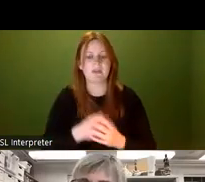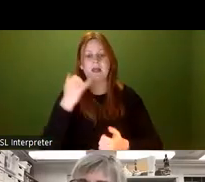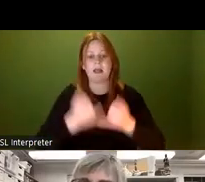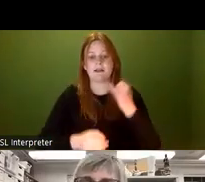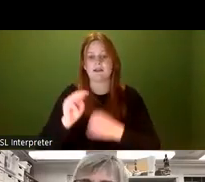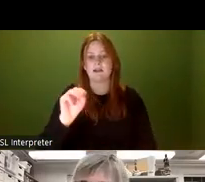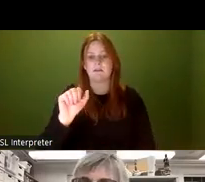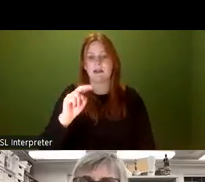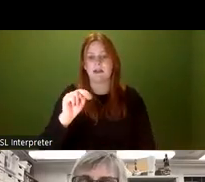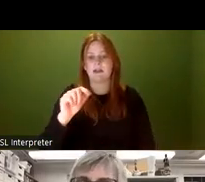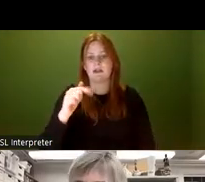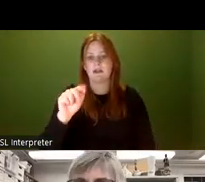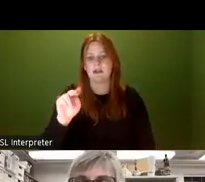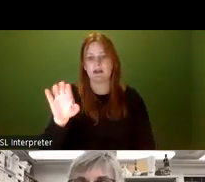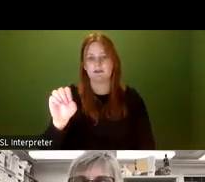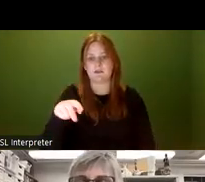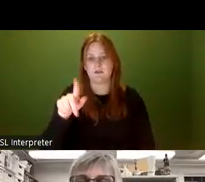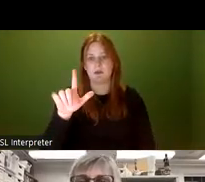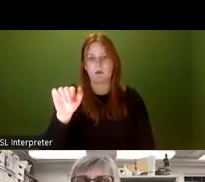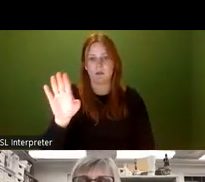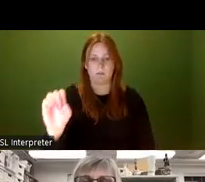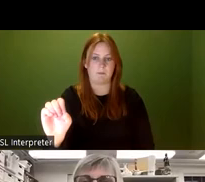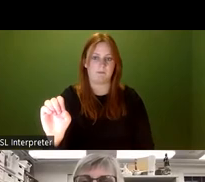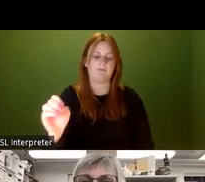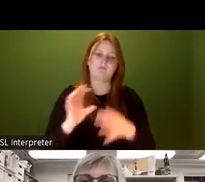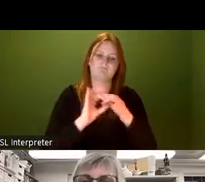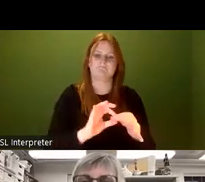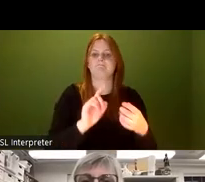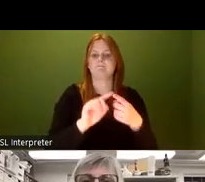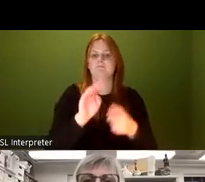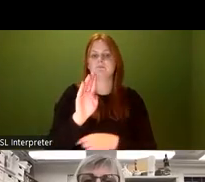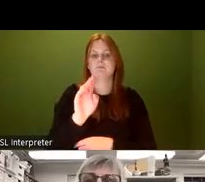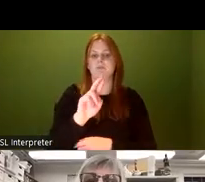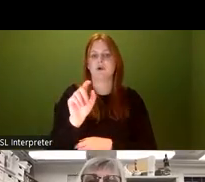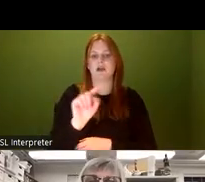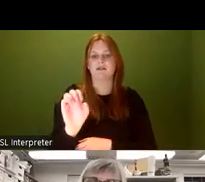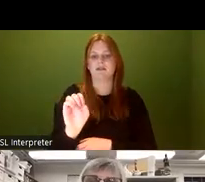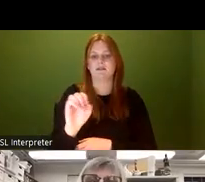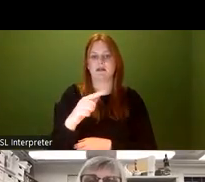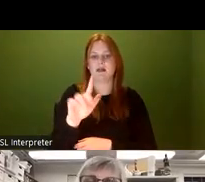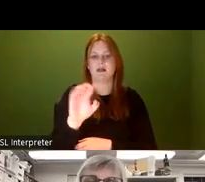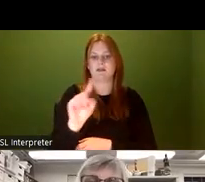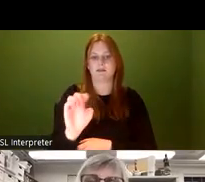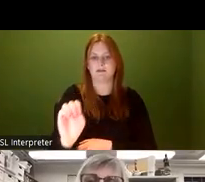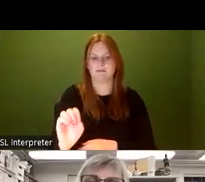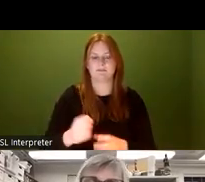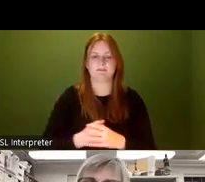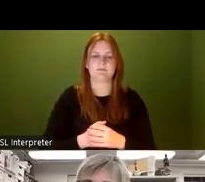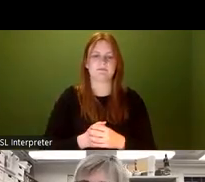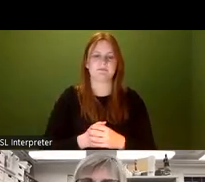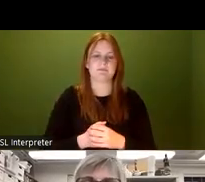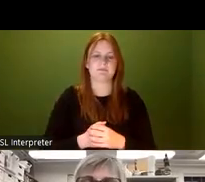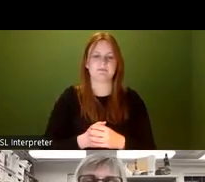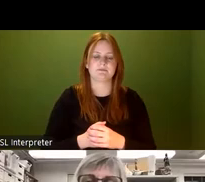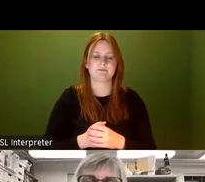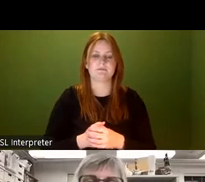which relates to my bronze glaze. That's the main ingredient in my bronze glaze. So this